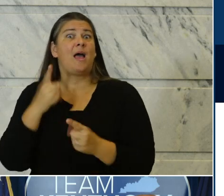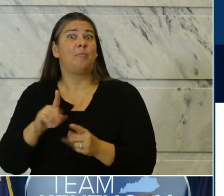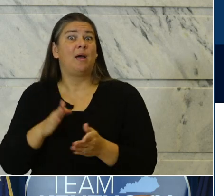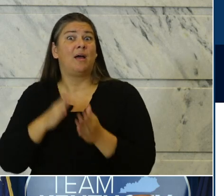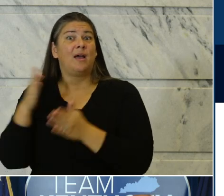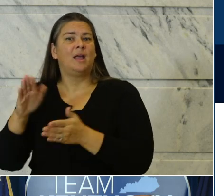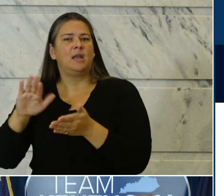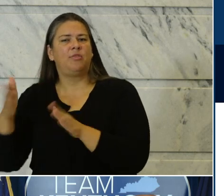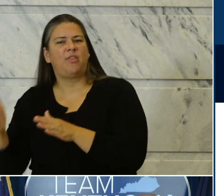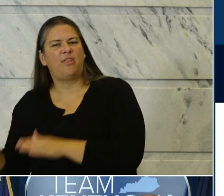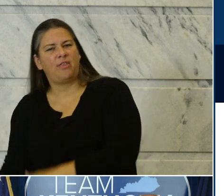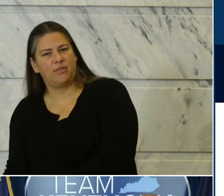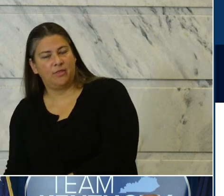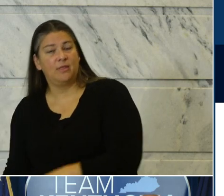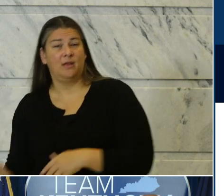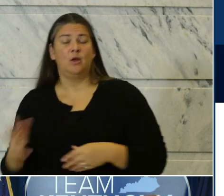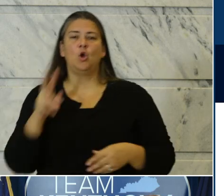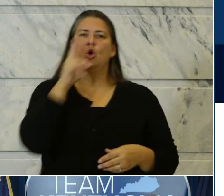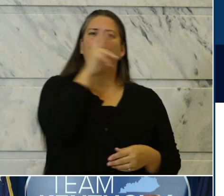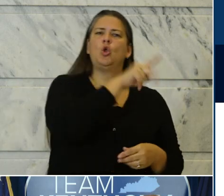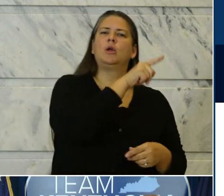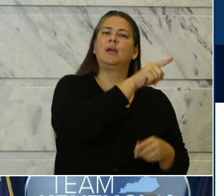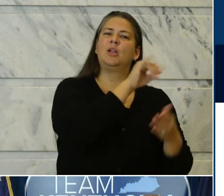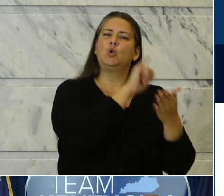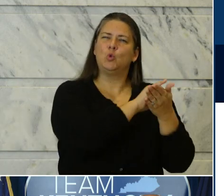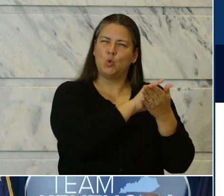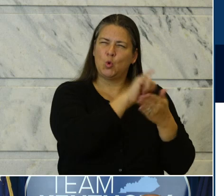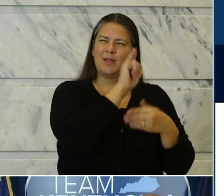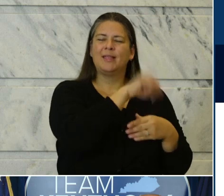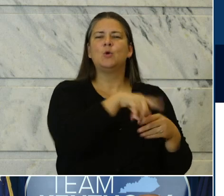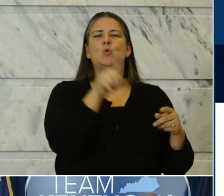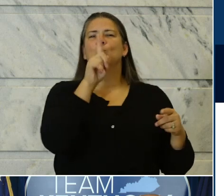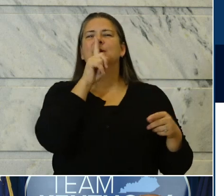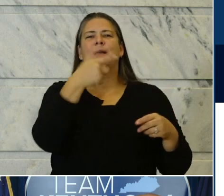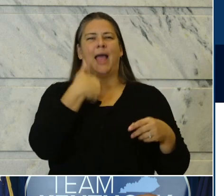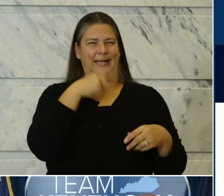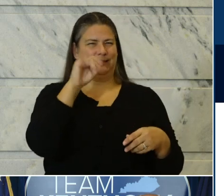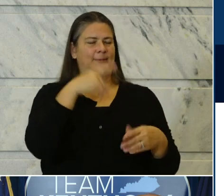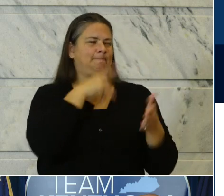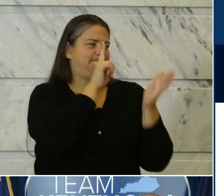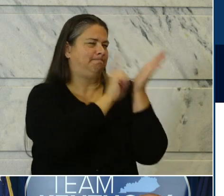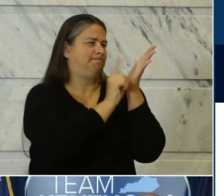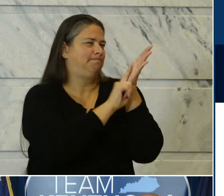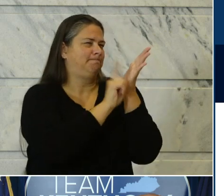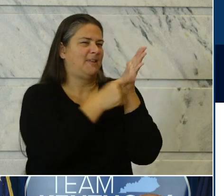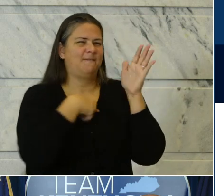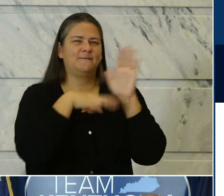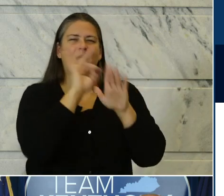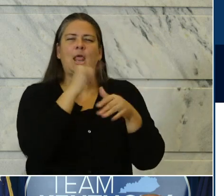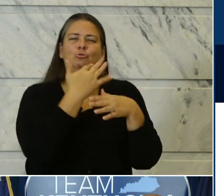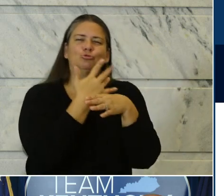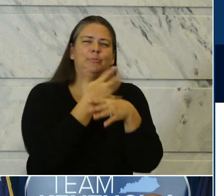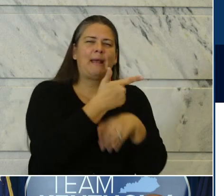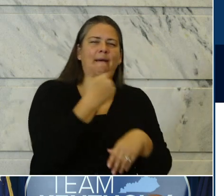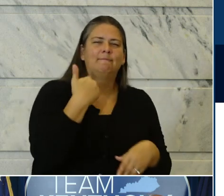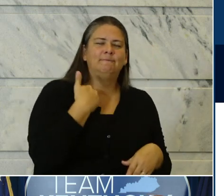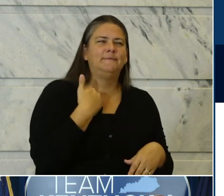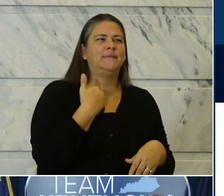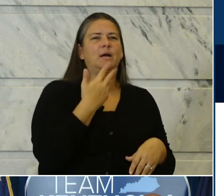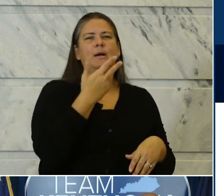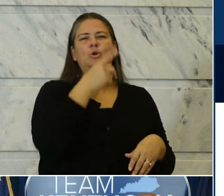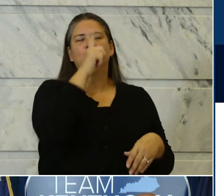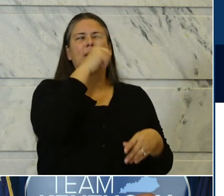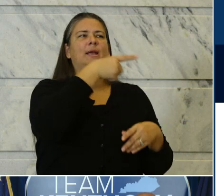By comparison, if you were to look at Germany on a different map, I can't put those that I found yet on the countries and the states. If you were to take Germany,